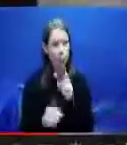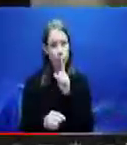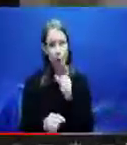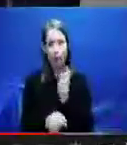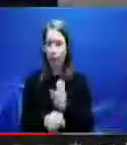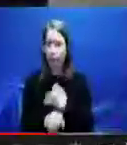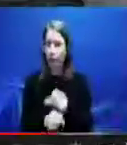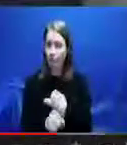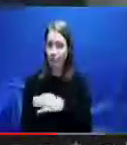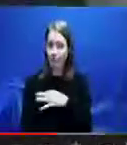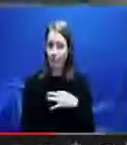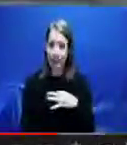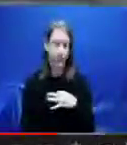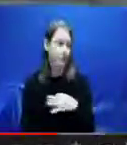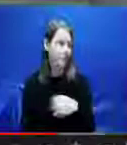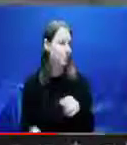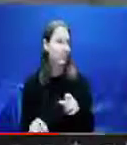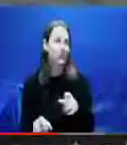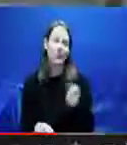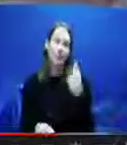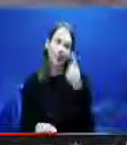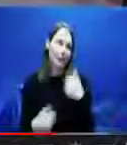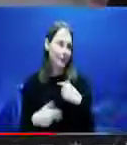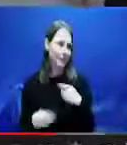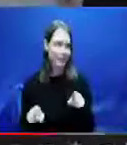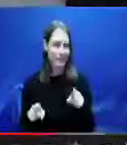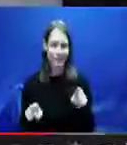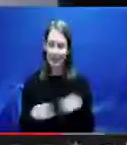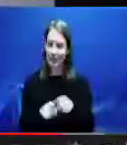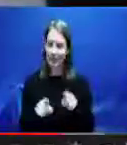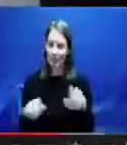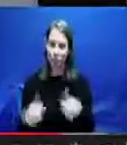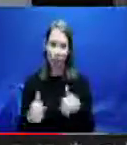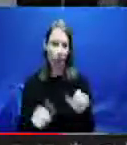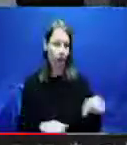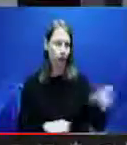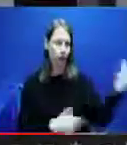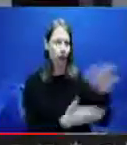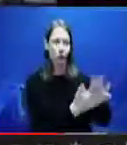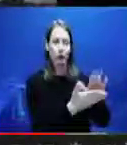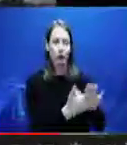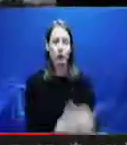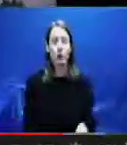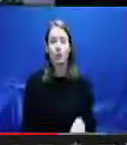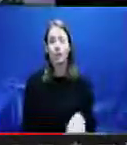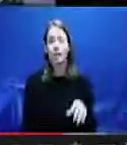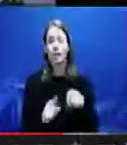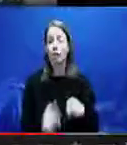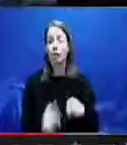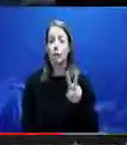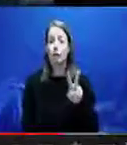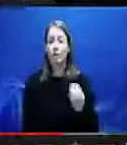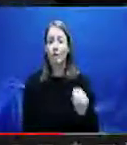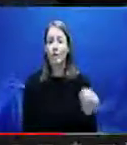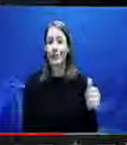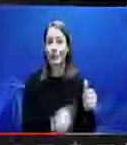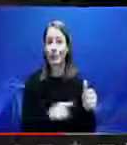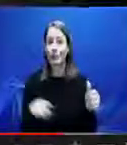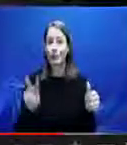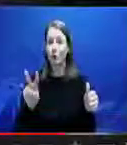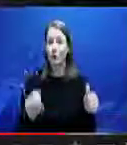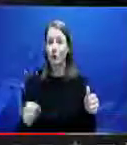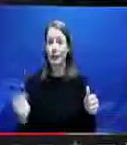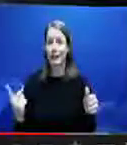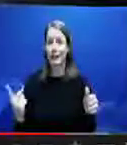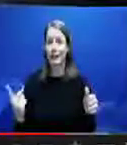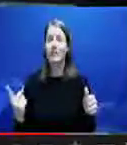challenges. According to Bruce Noble, principal during the 2010-2011 school year, the dropout rate here hovers around